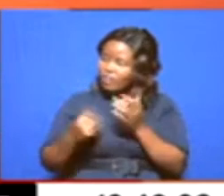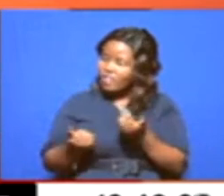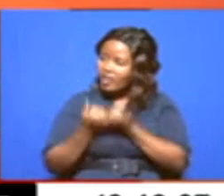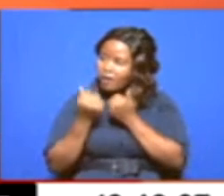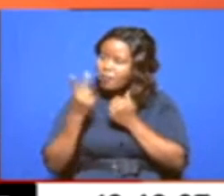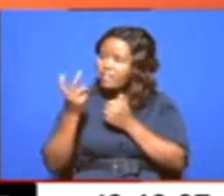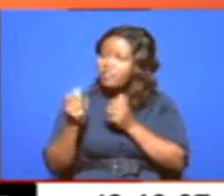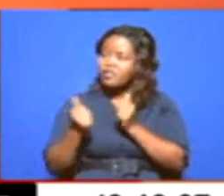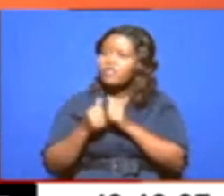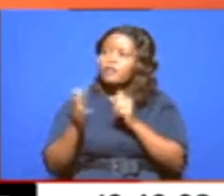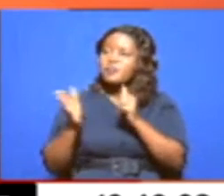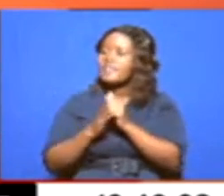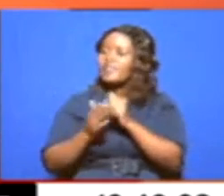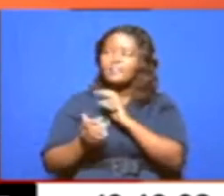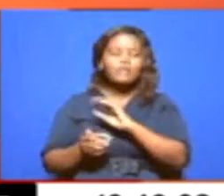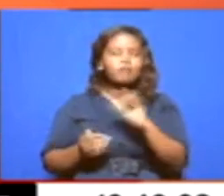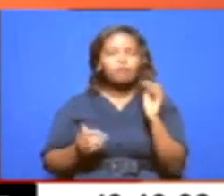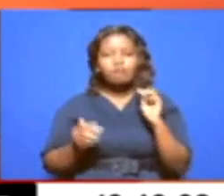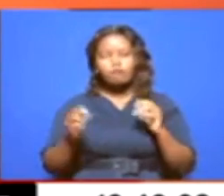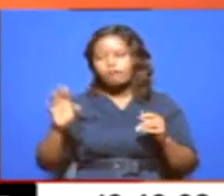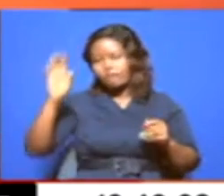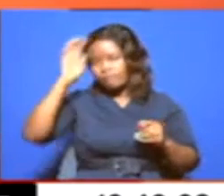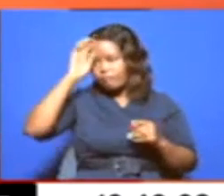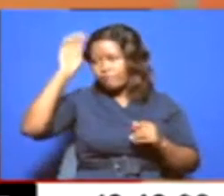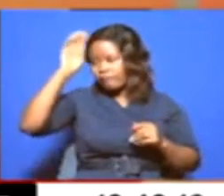2019 at the Eldoret Sports Club.